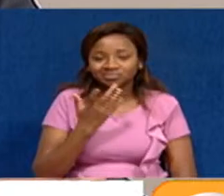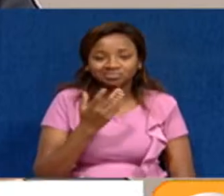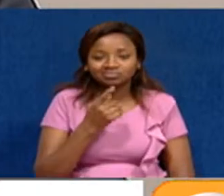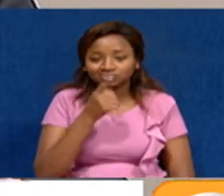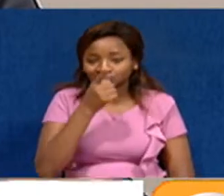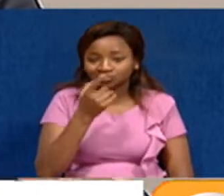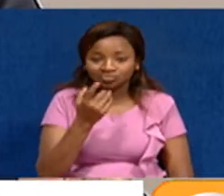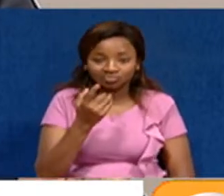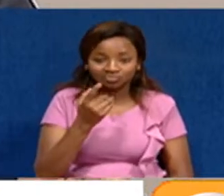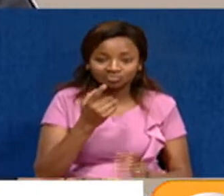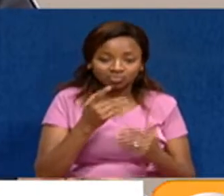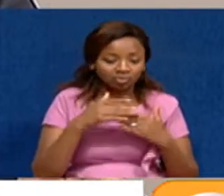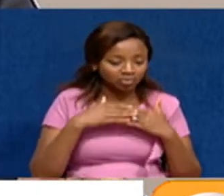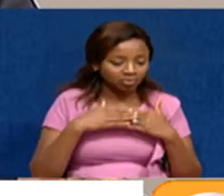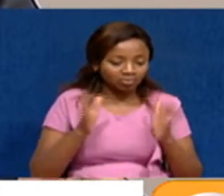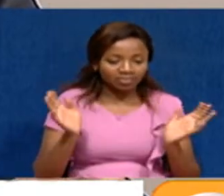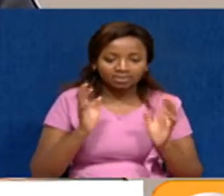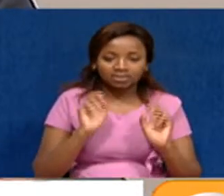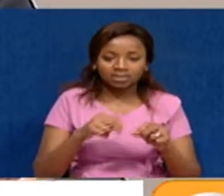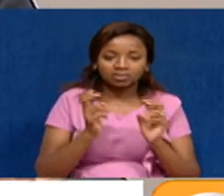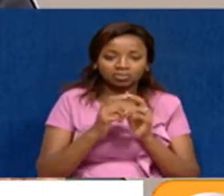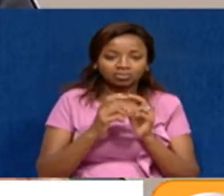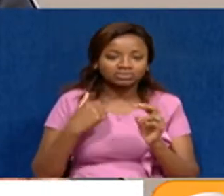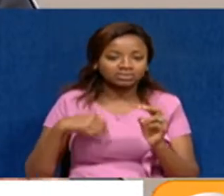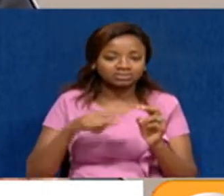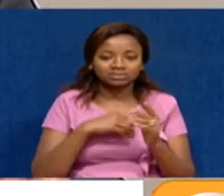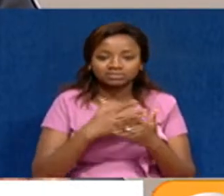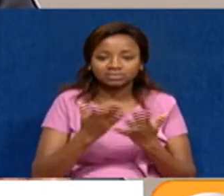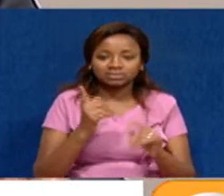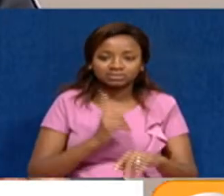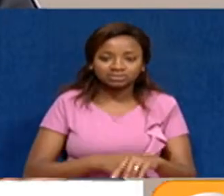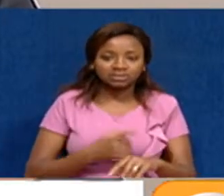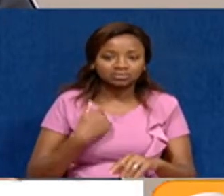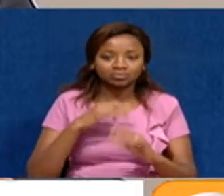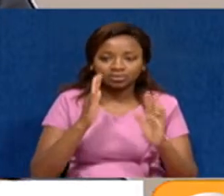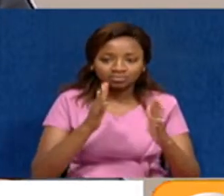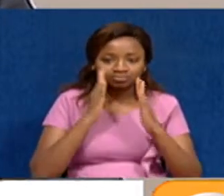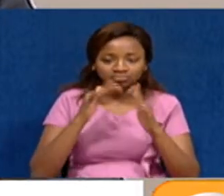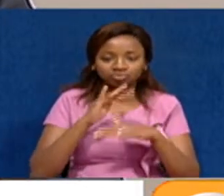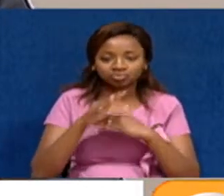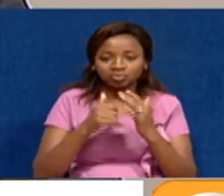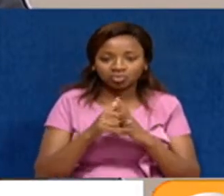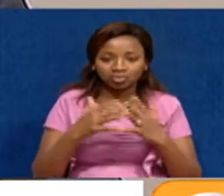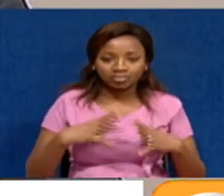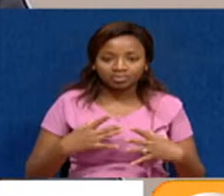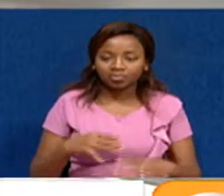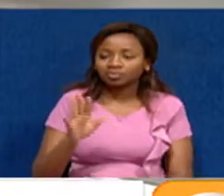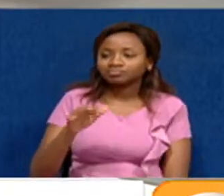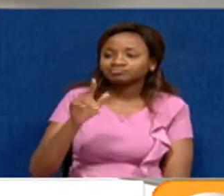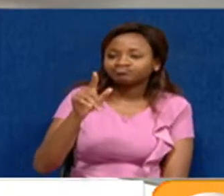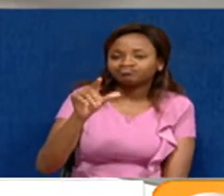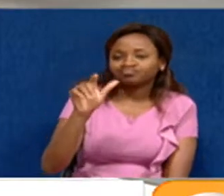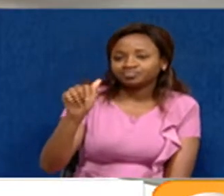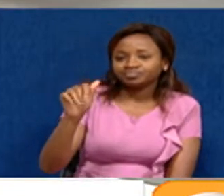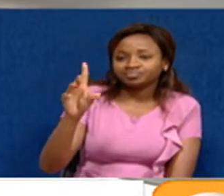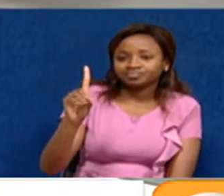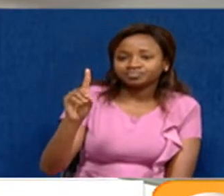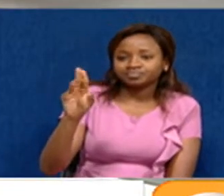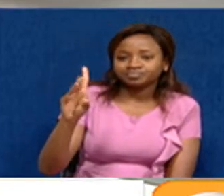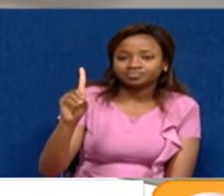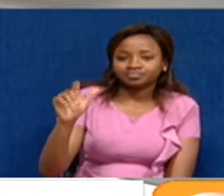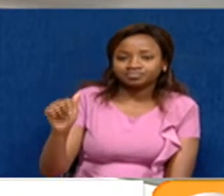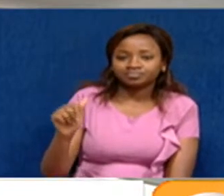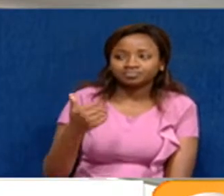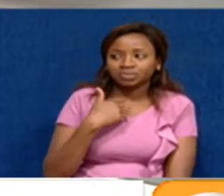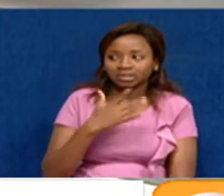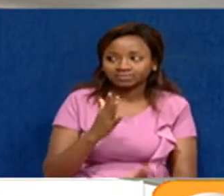The caretaker, we are open. You can reach us anytime. We listen to everybody. Okay. Yeah. Okay. Aduda, there are football stakeholders out there who say it's very